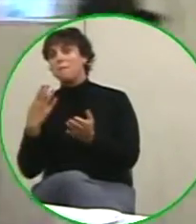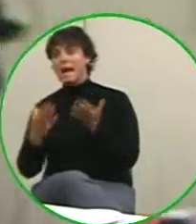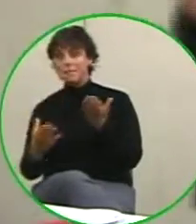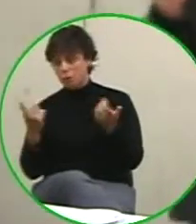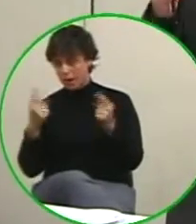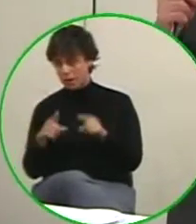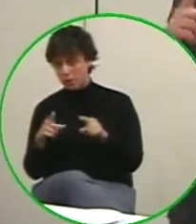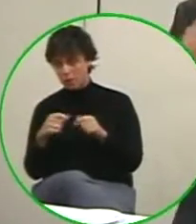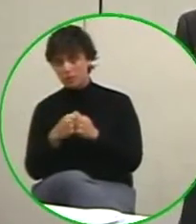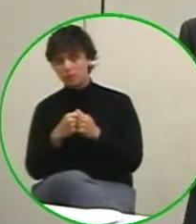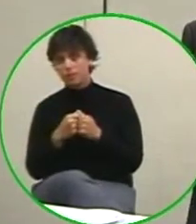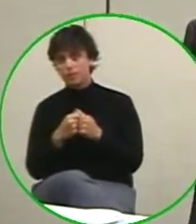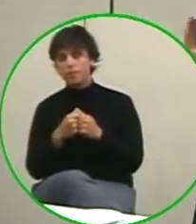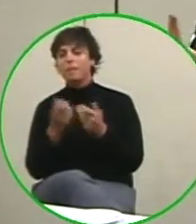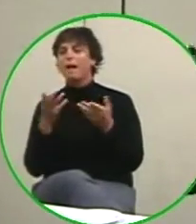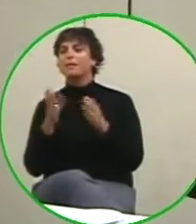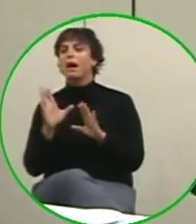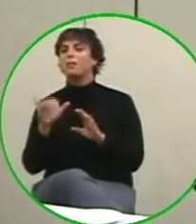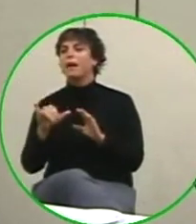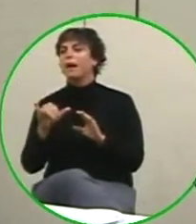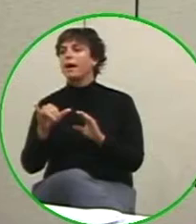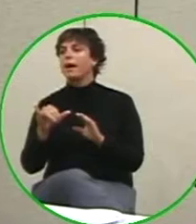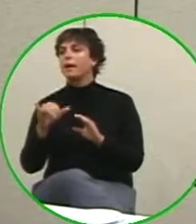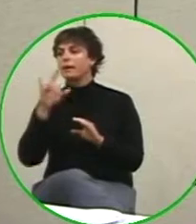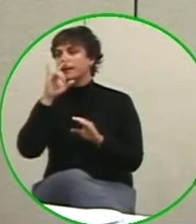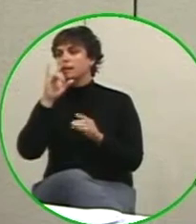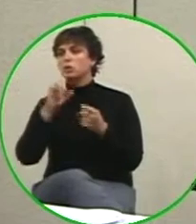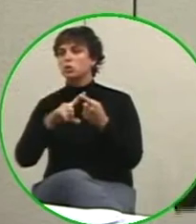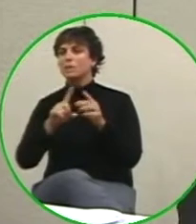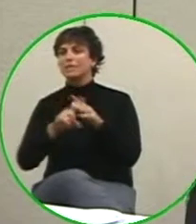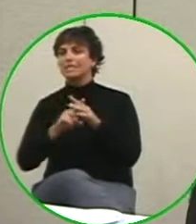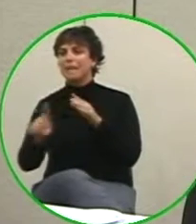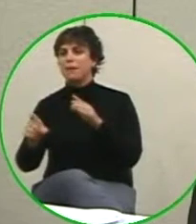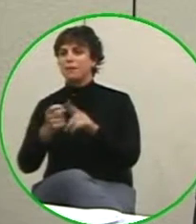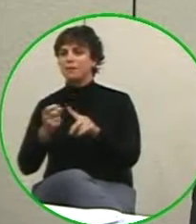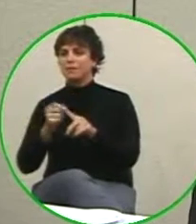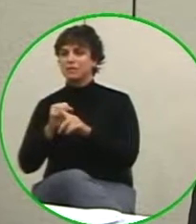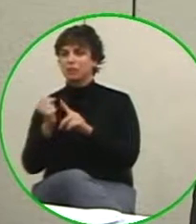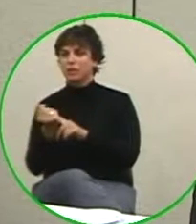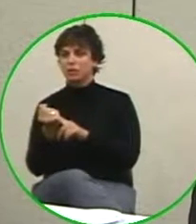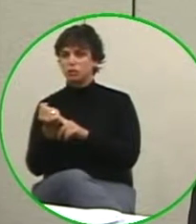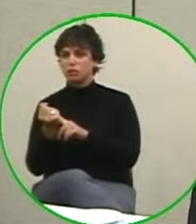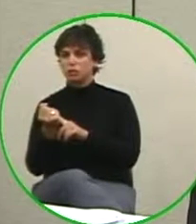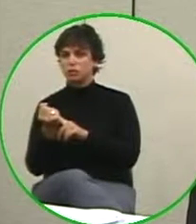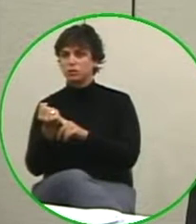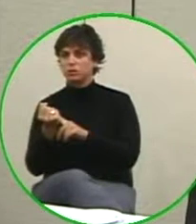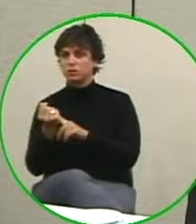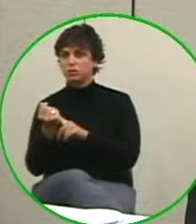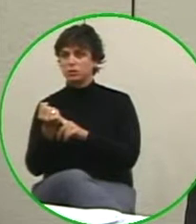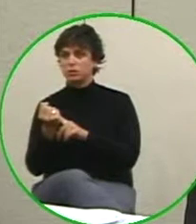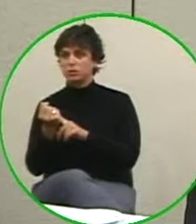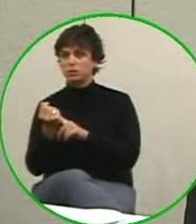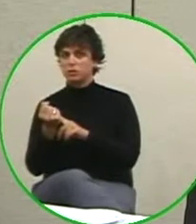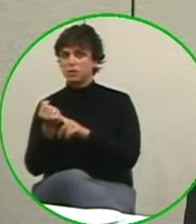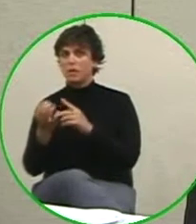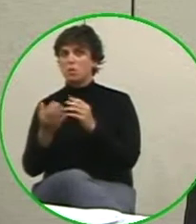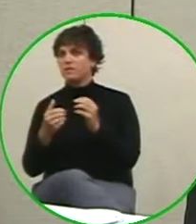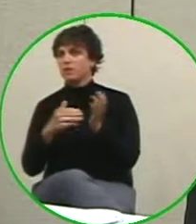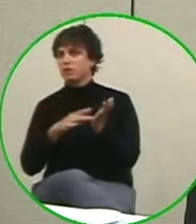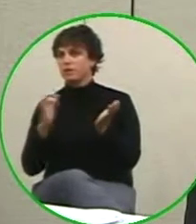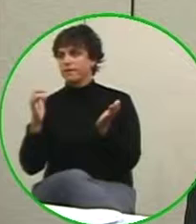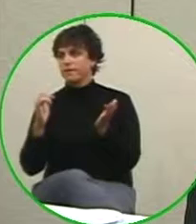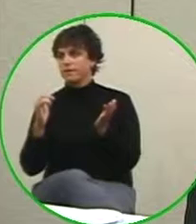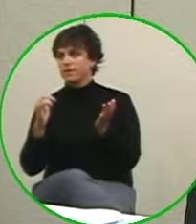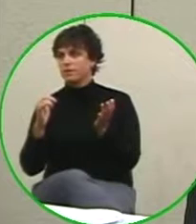been that it allowed them to escape from a situation that was aversive. Do you see how this starts getting